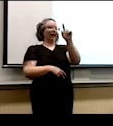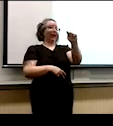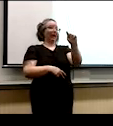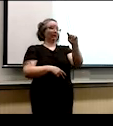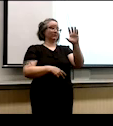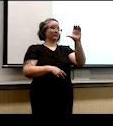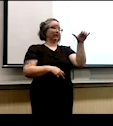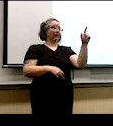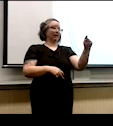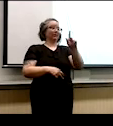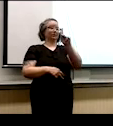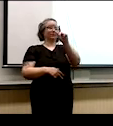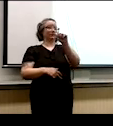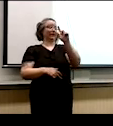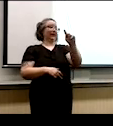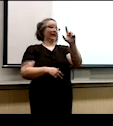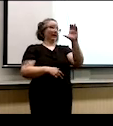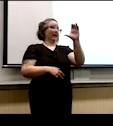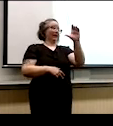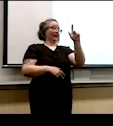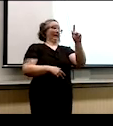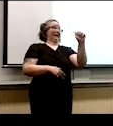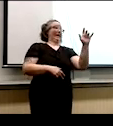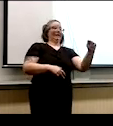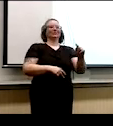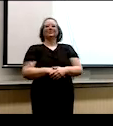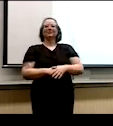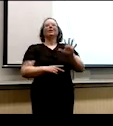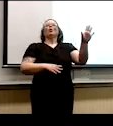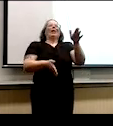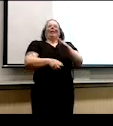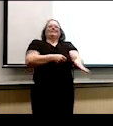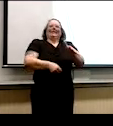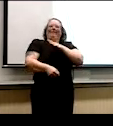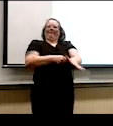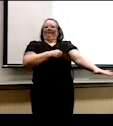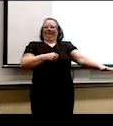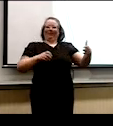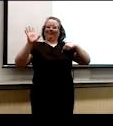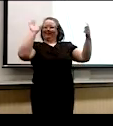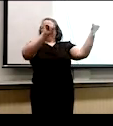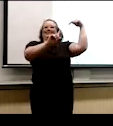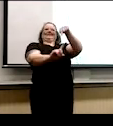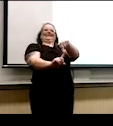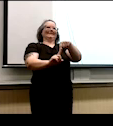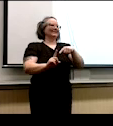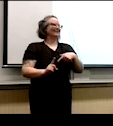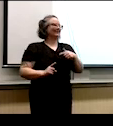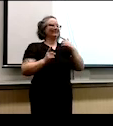All right, I digress. But All hopefully right. it was entertaining. Thank you very much.